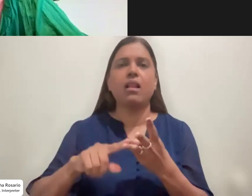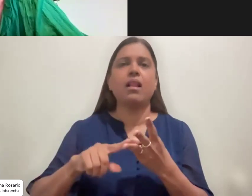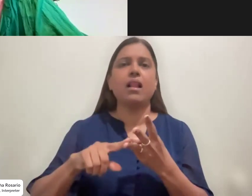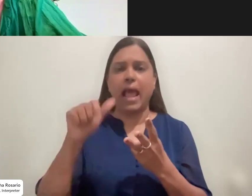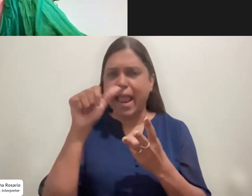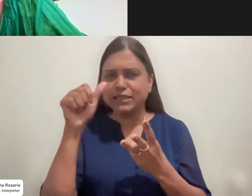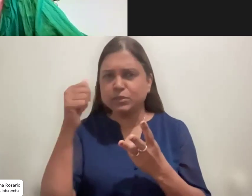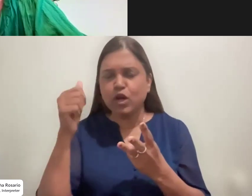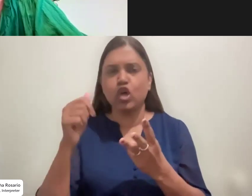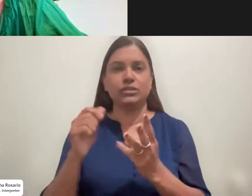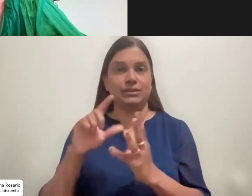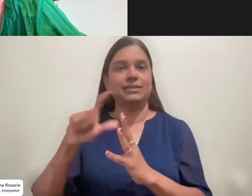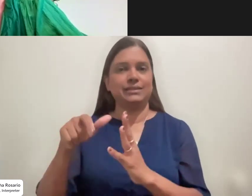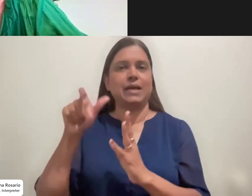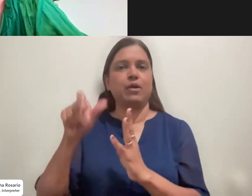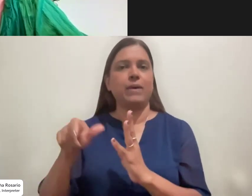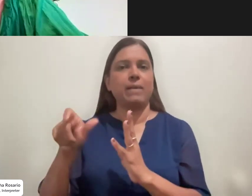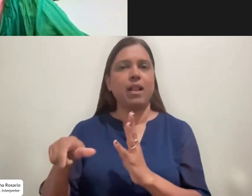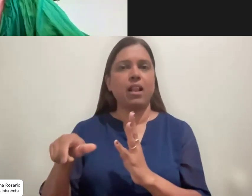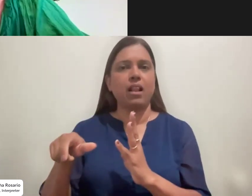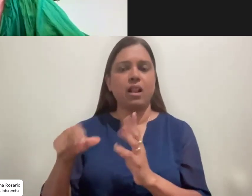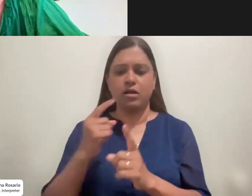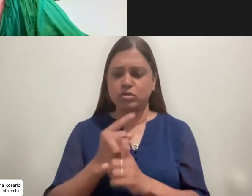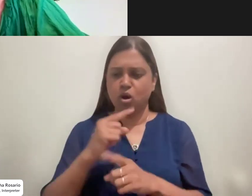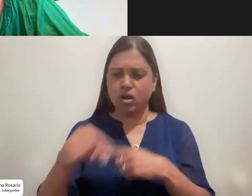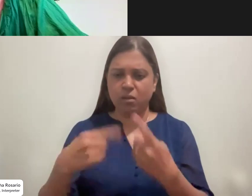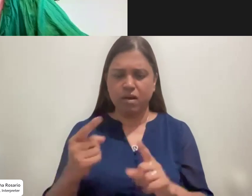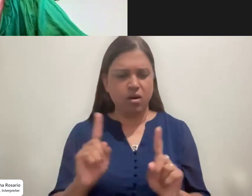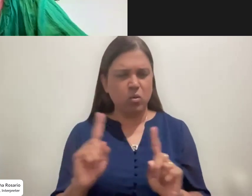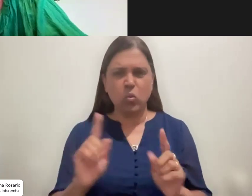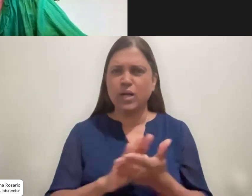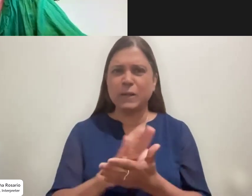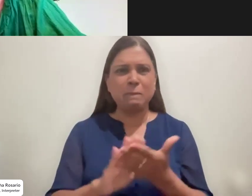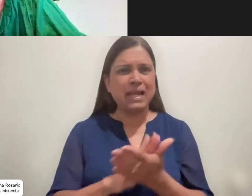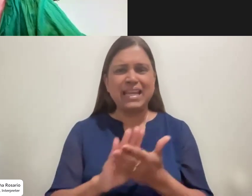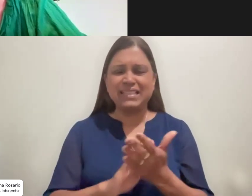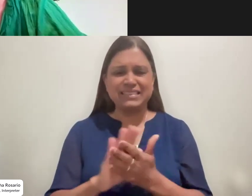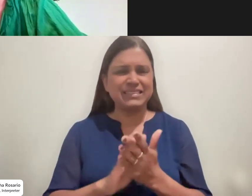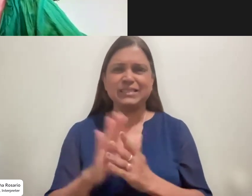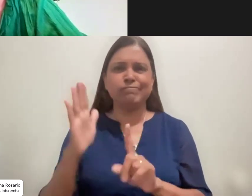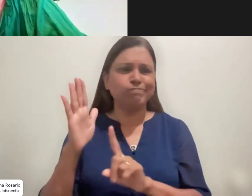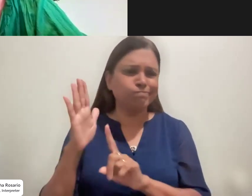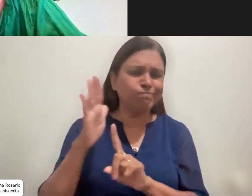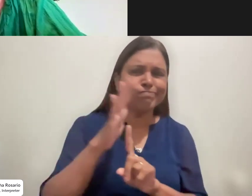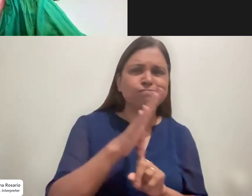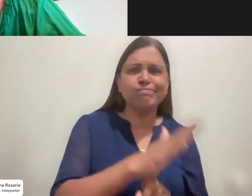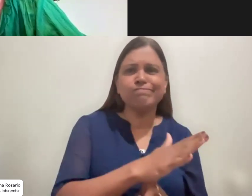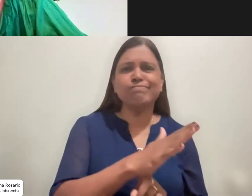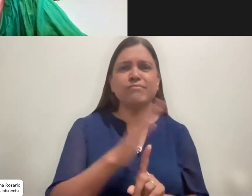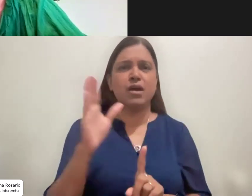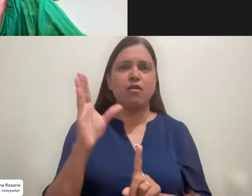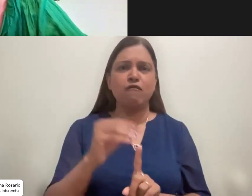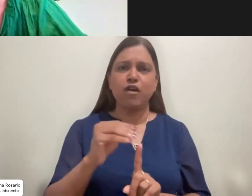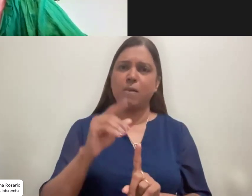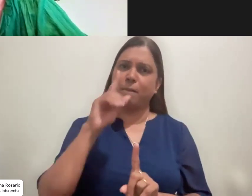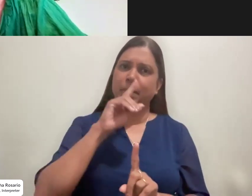have courageous conversations about ableism and what is the role of digital and information systems in the process